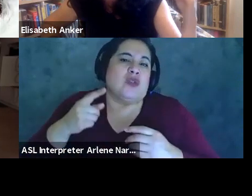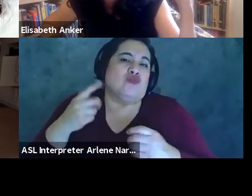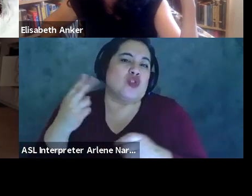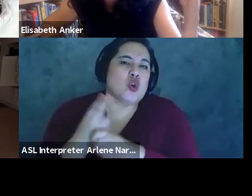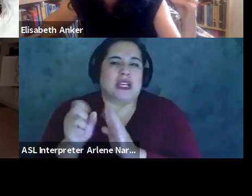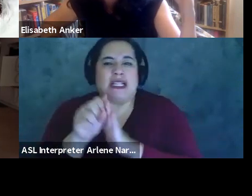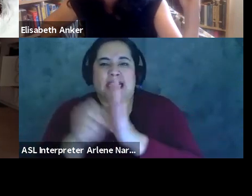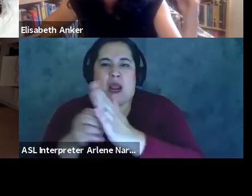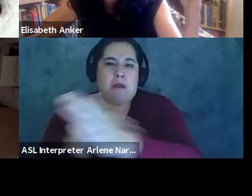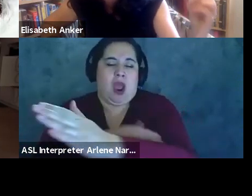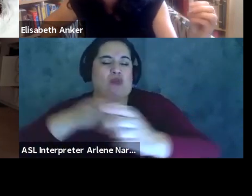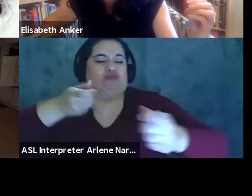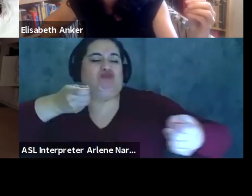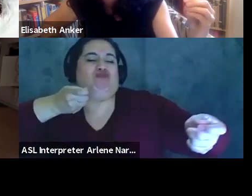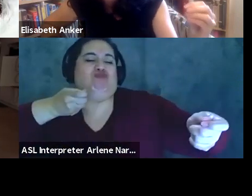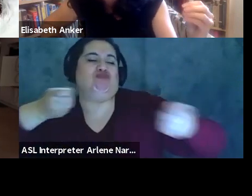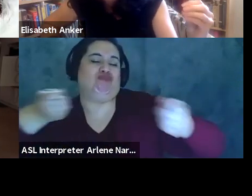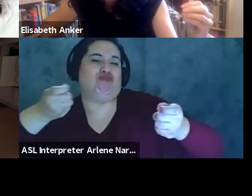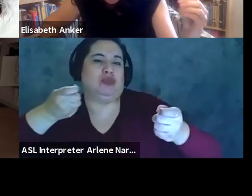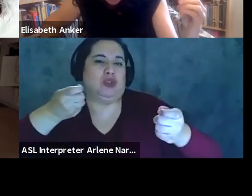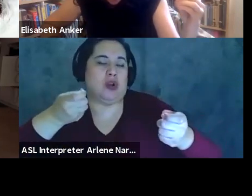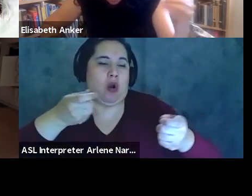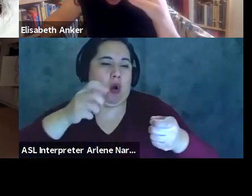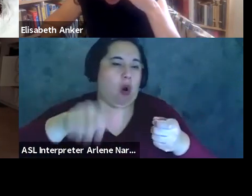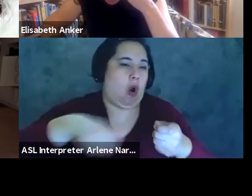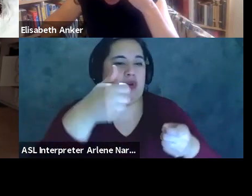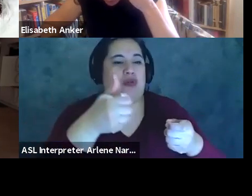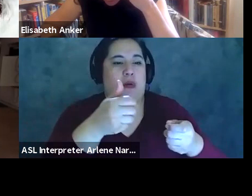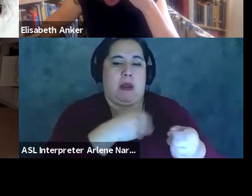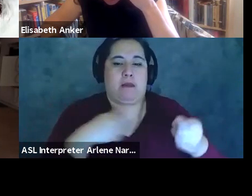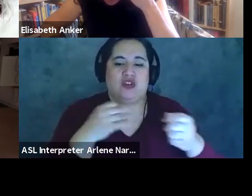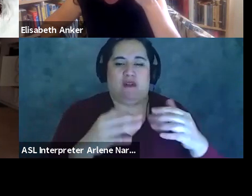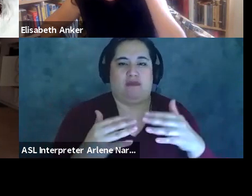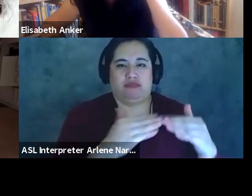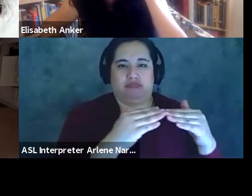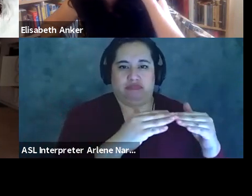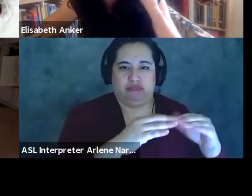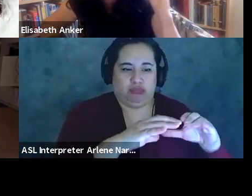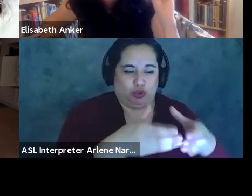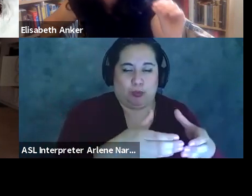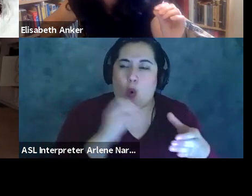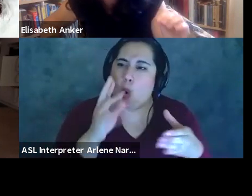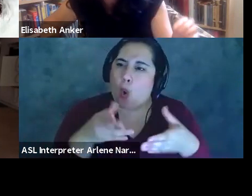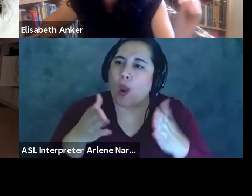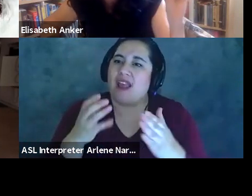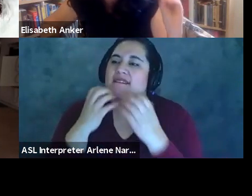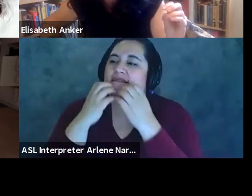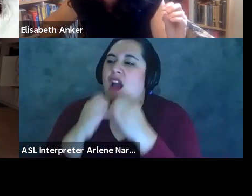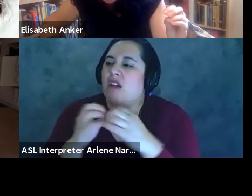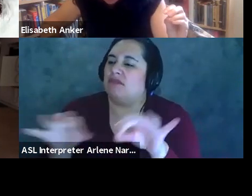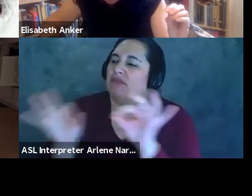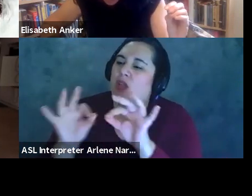state power to dominate over other members of a polity, or to think about ways of valuing power where it